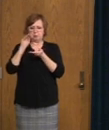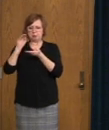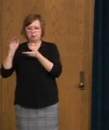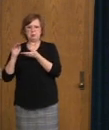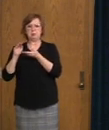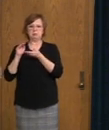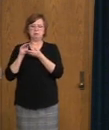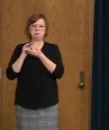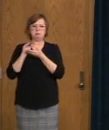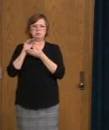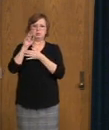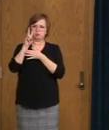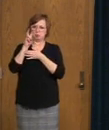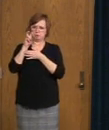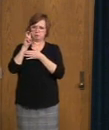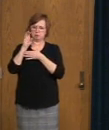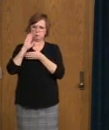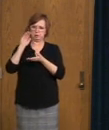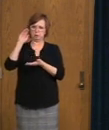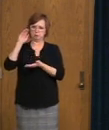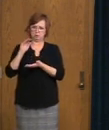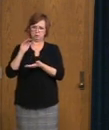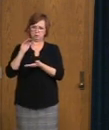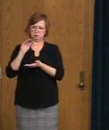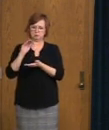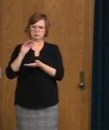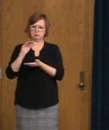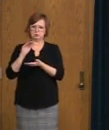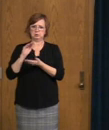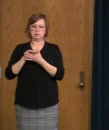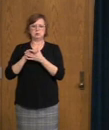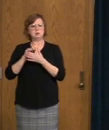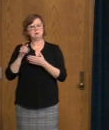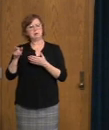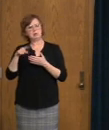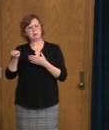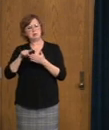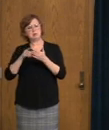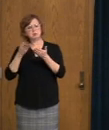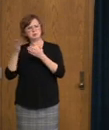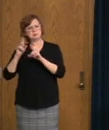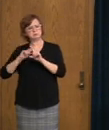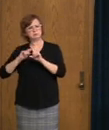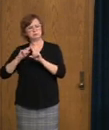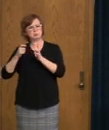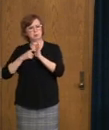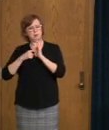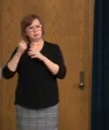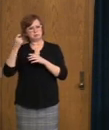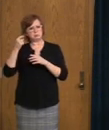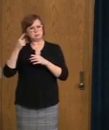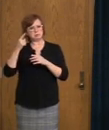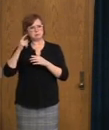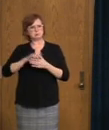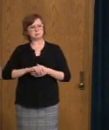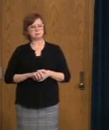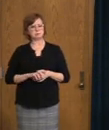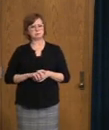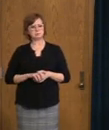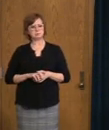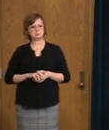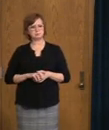900 that could be contemplated. Many of these services, the changes that would be involved in a partial